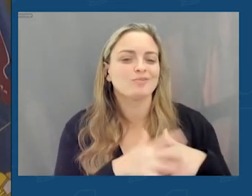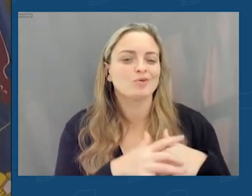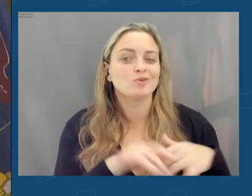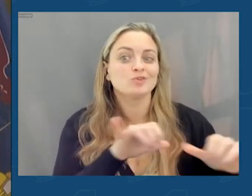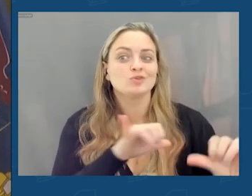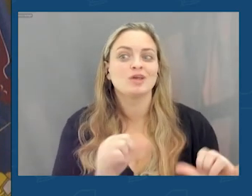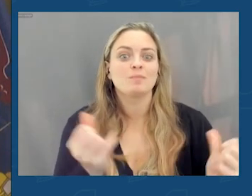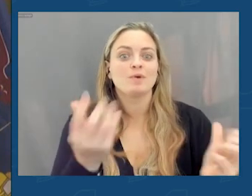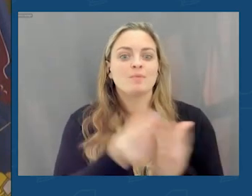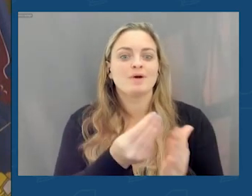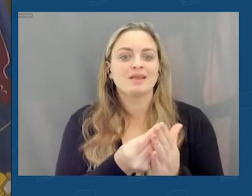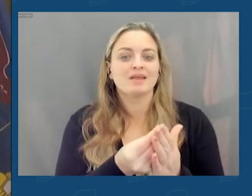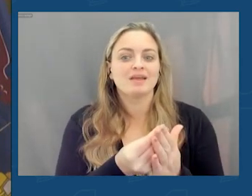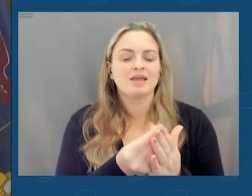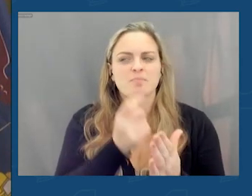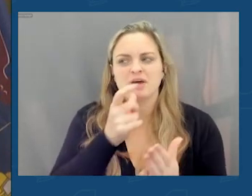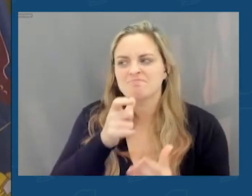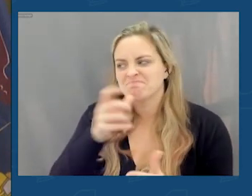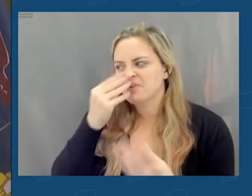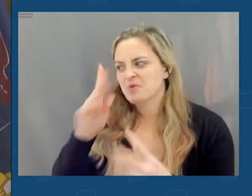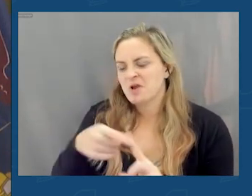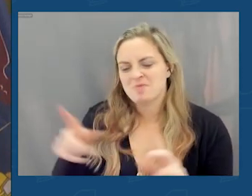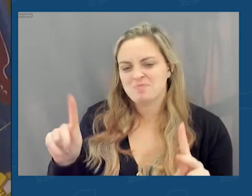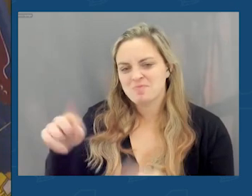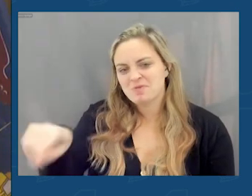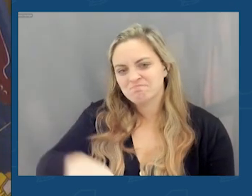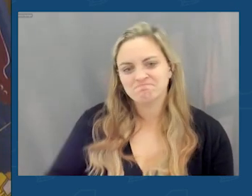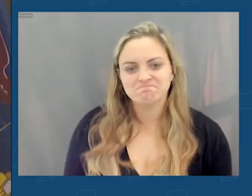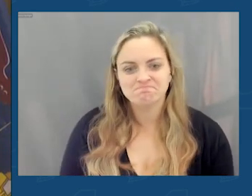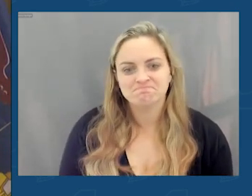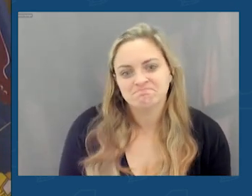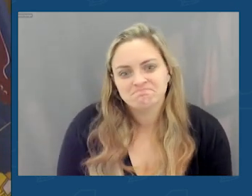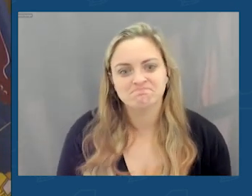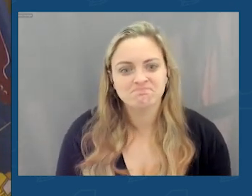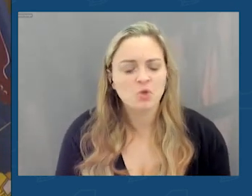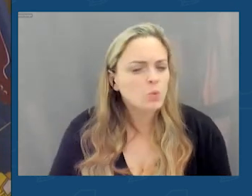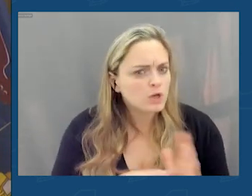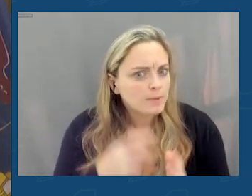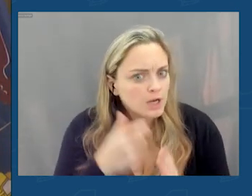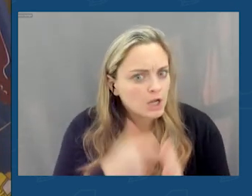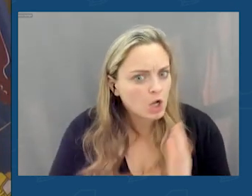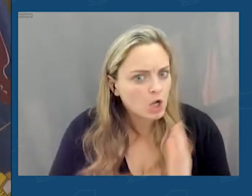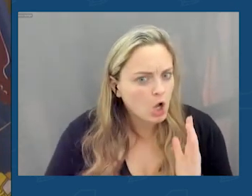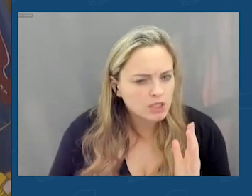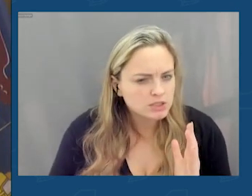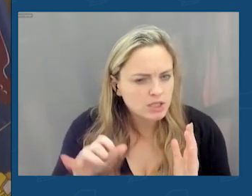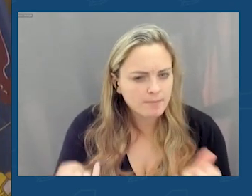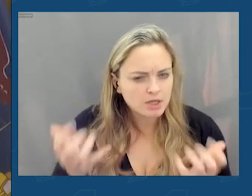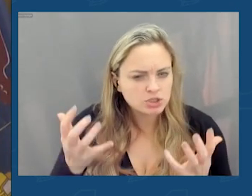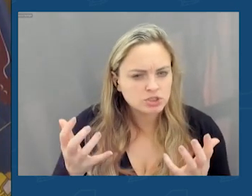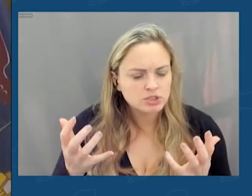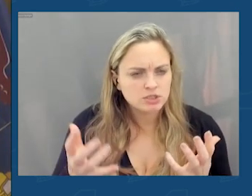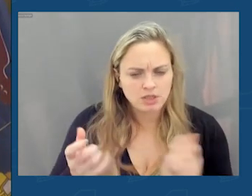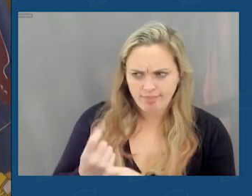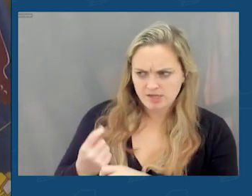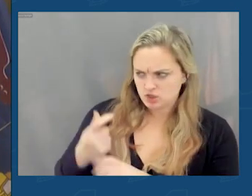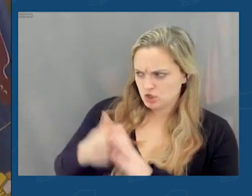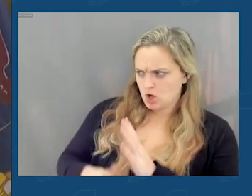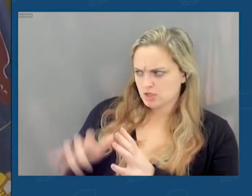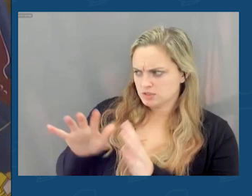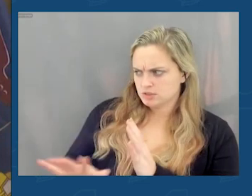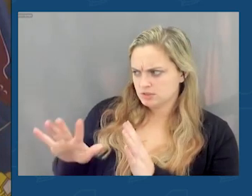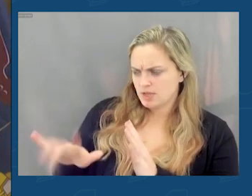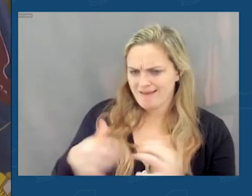profits and not really care about the people that are saying, what do you mean it costs that much? A year ago it cost this, and now it costs this much